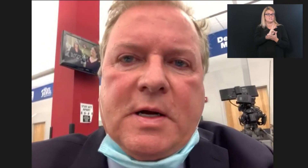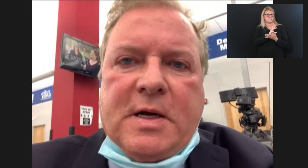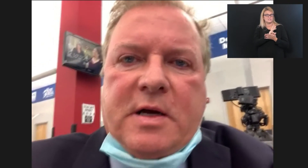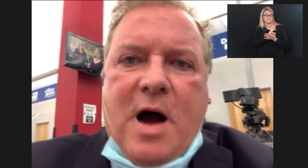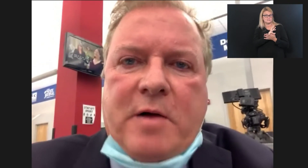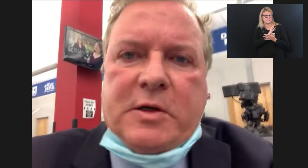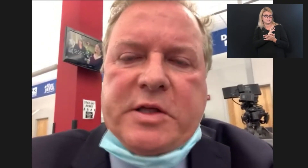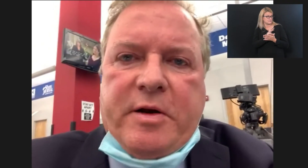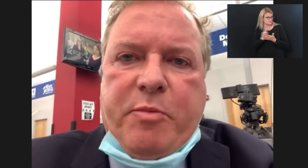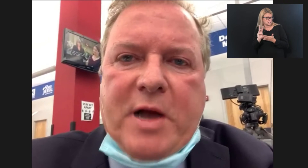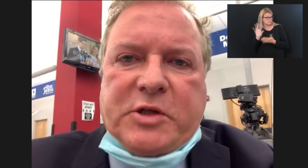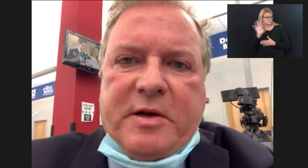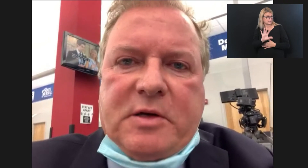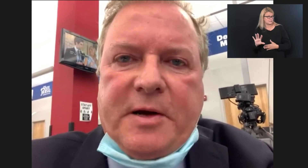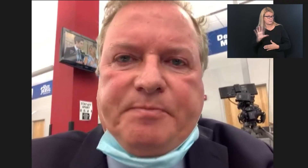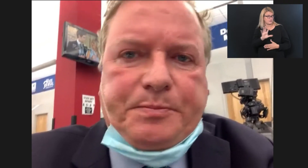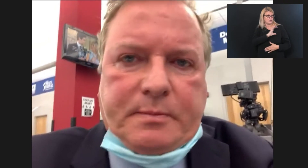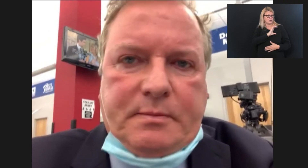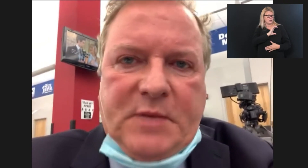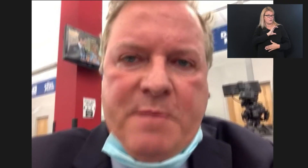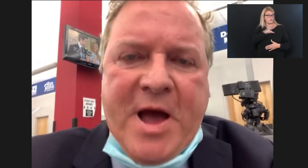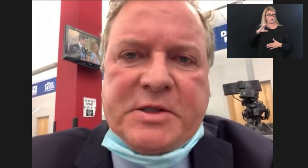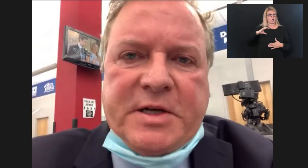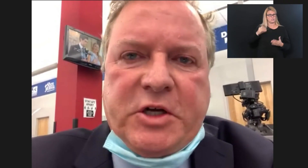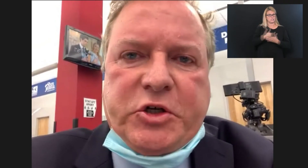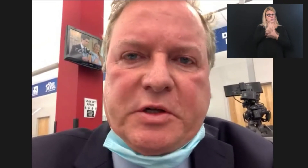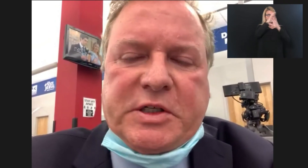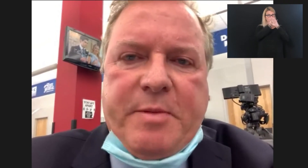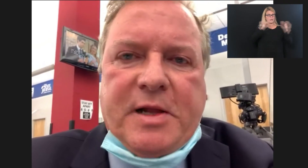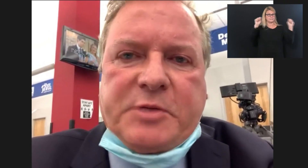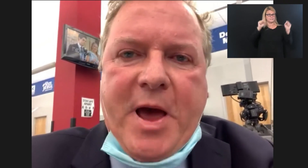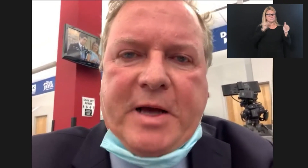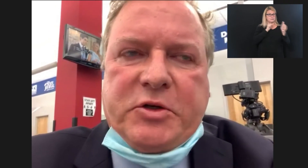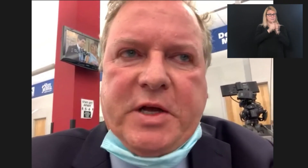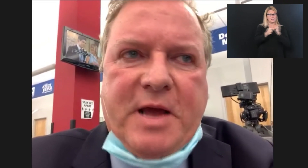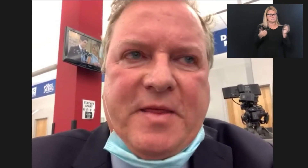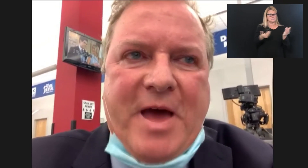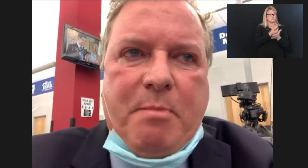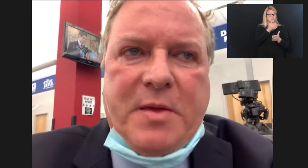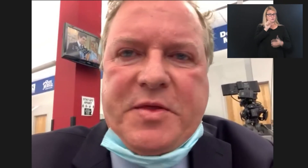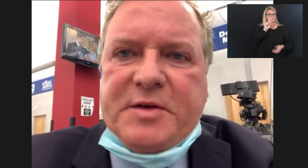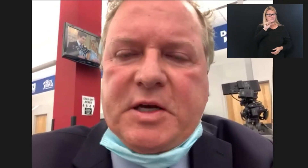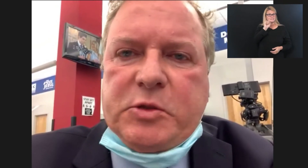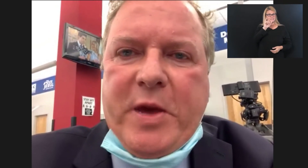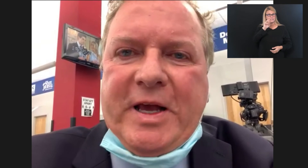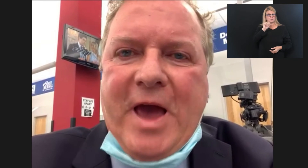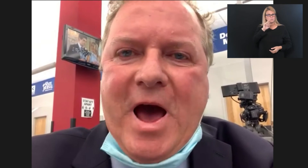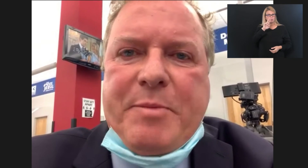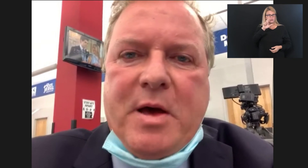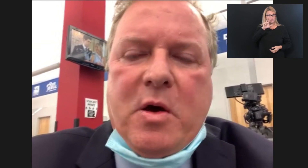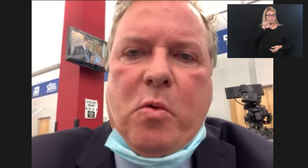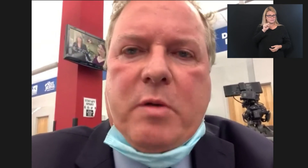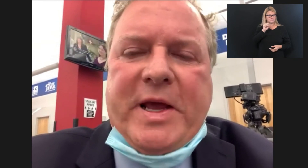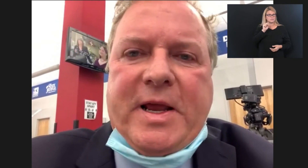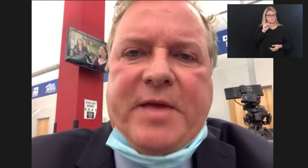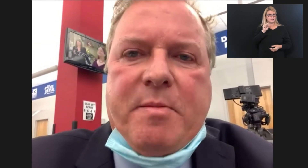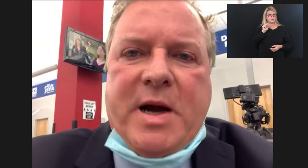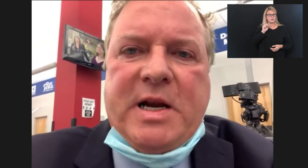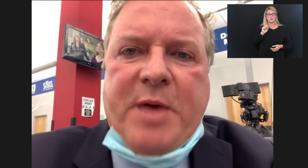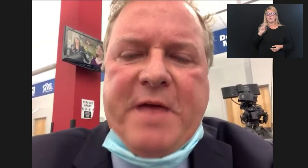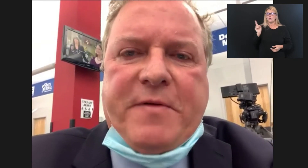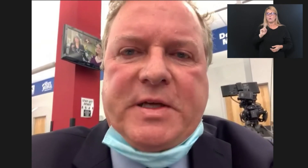before Congress and the new president pass an additional stimulus package. In that month to 6 week gap, where are we going to